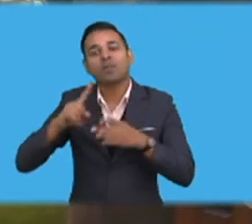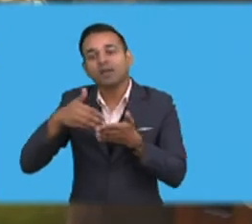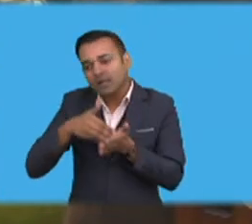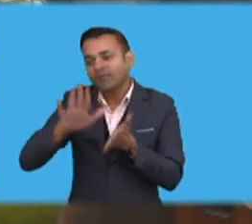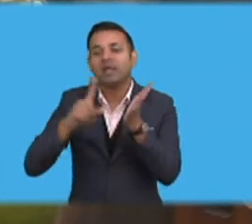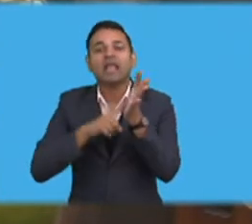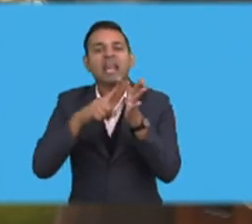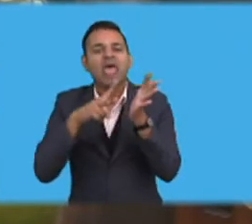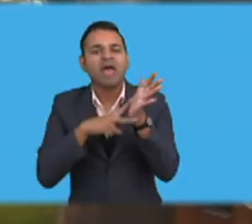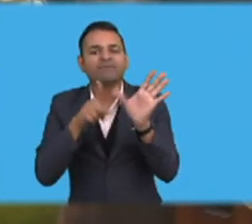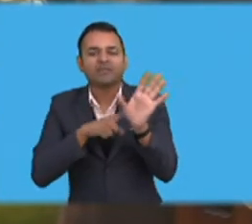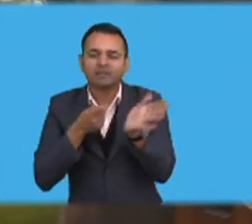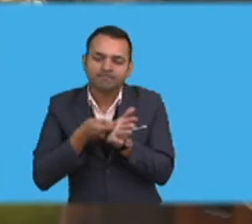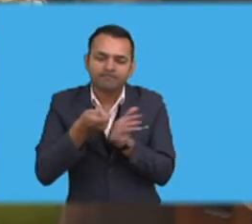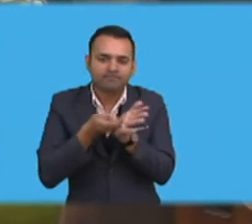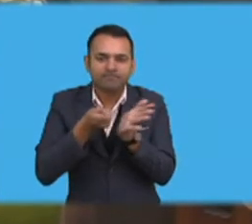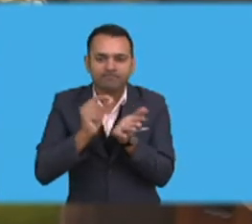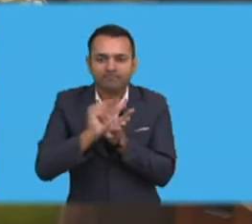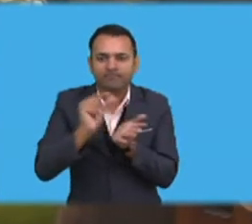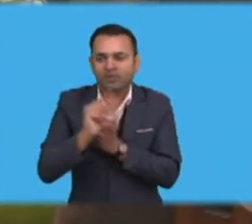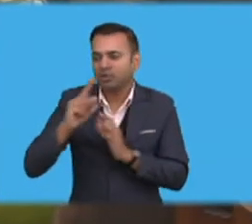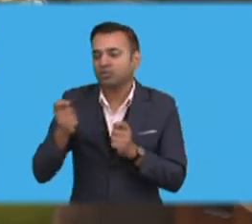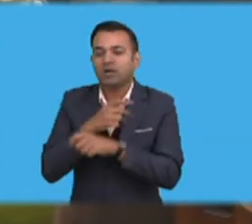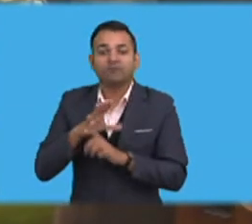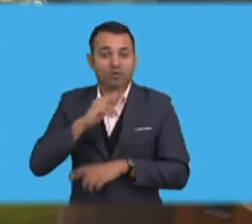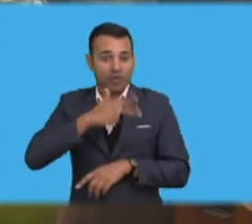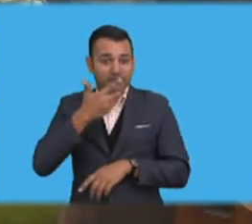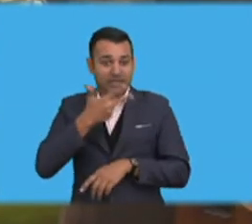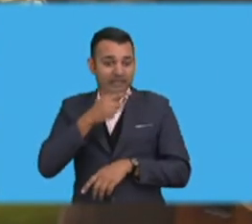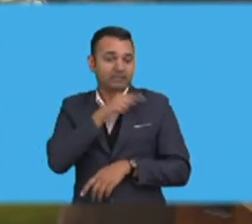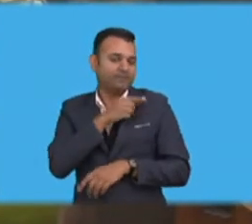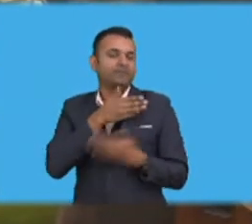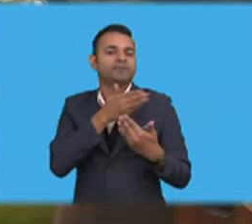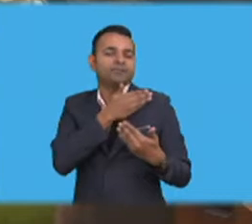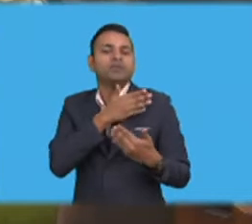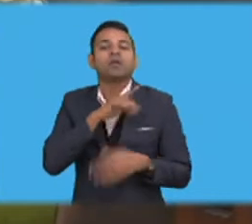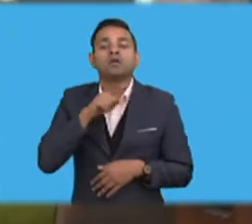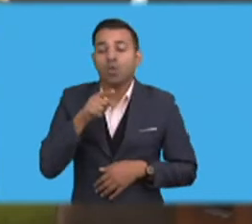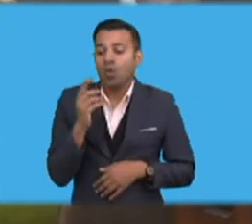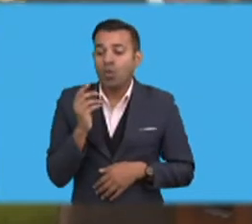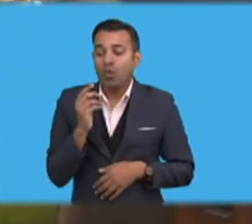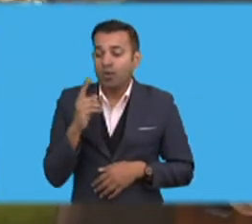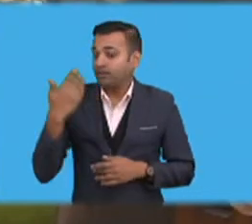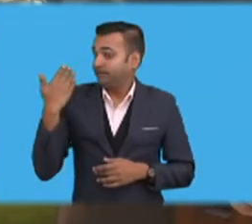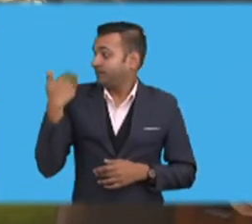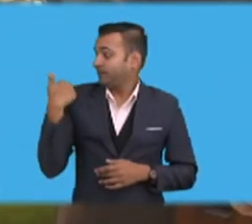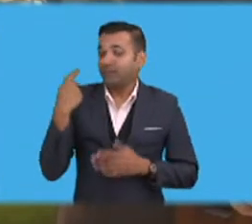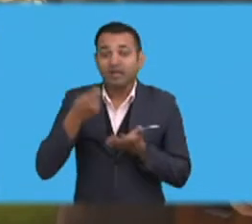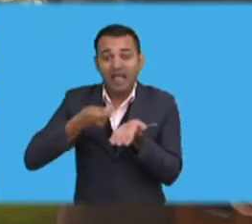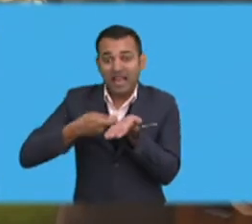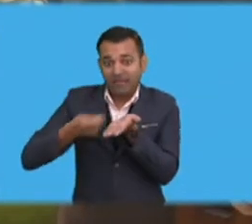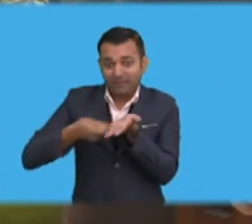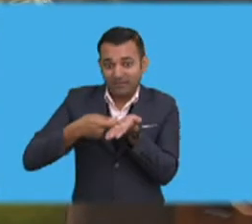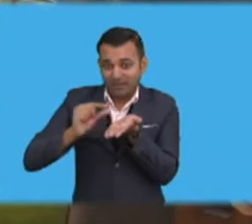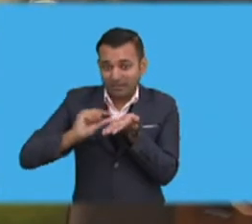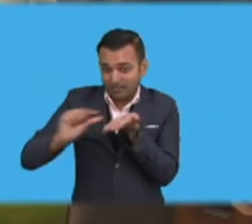January 2018. The overall levies, Madam Speaker, have come down from what the insurance companies used to charge,